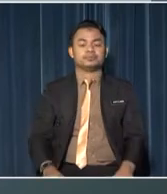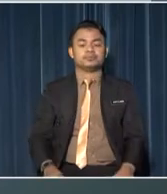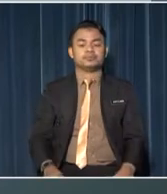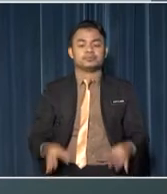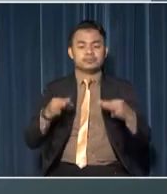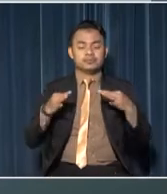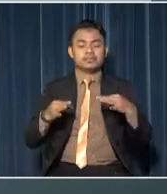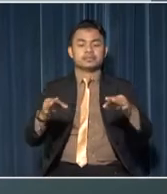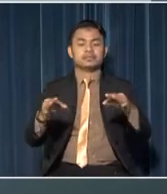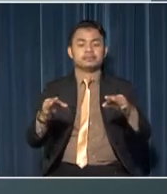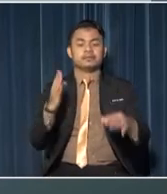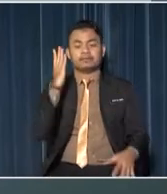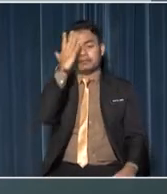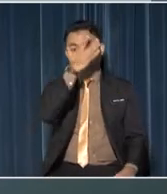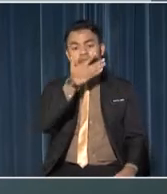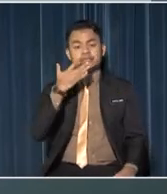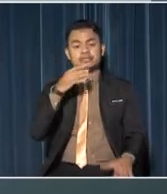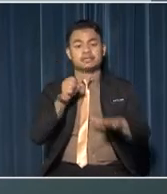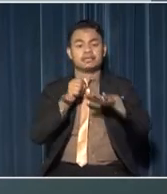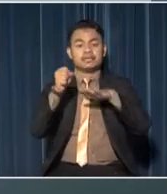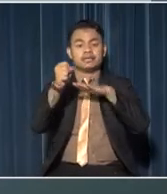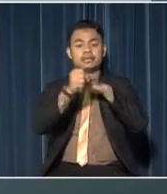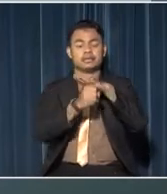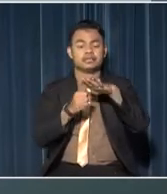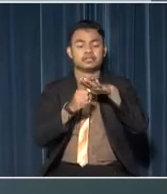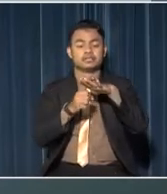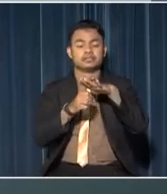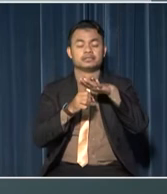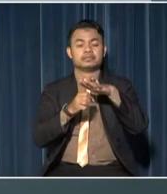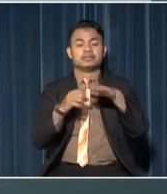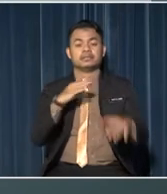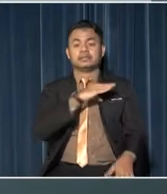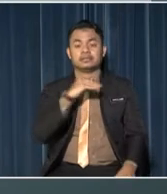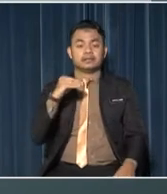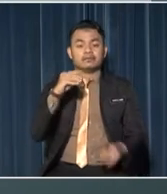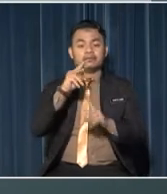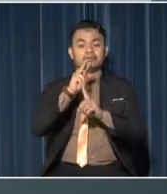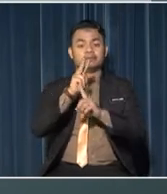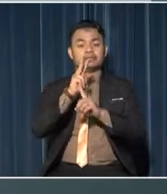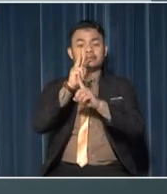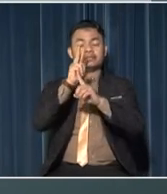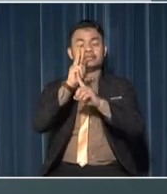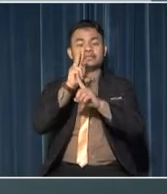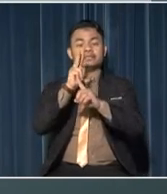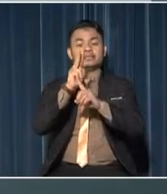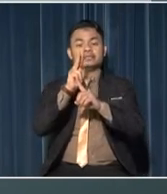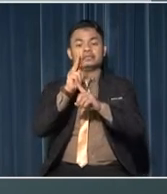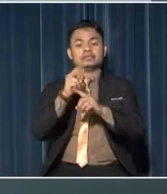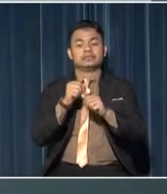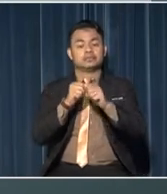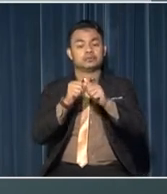describe the face, edge, and vertex of each shape.